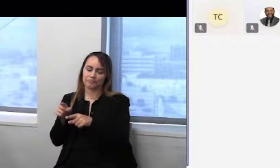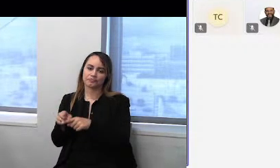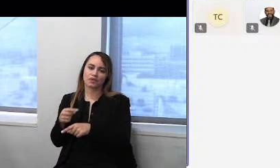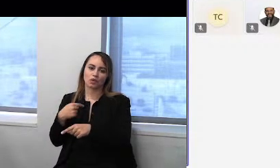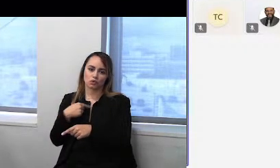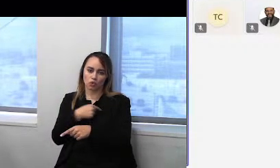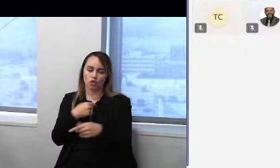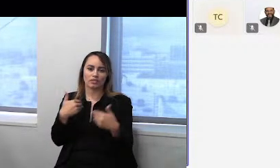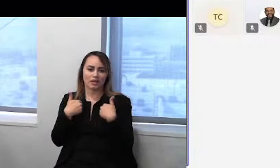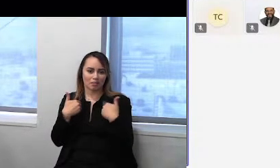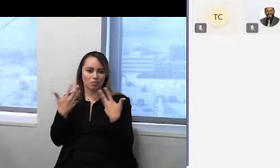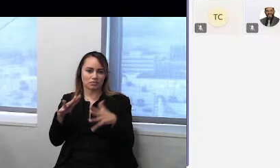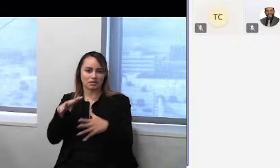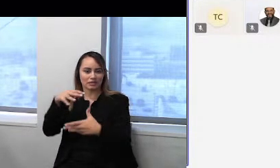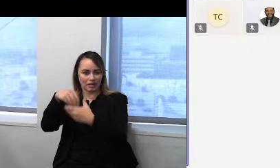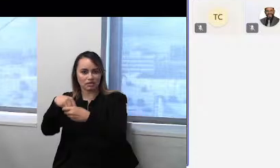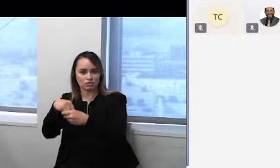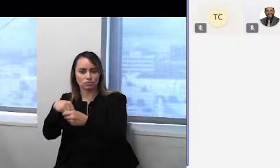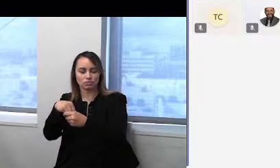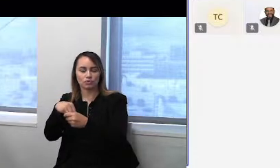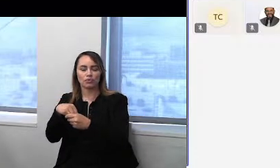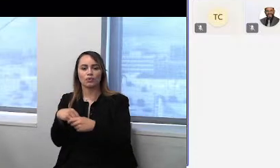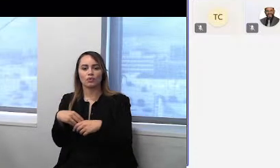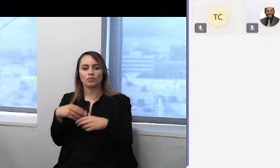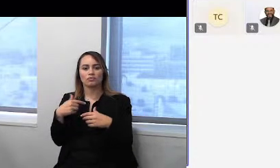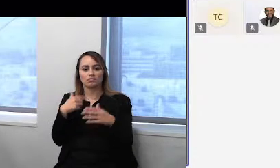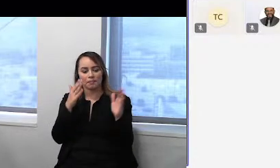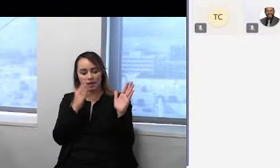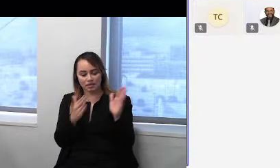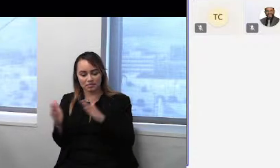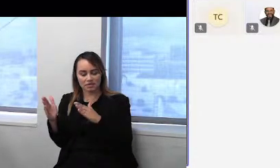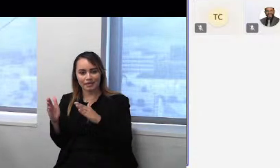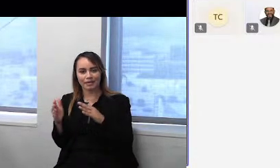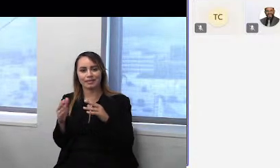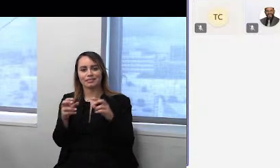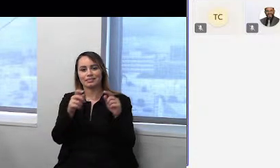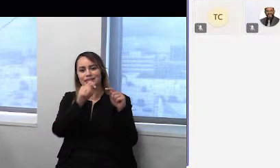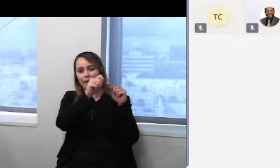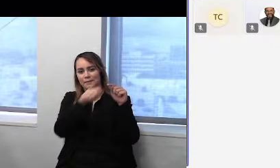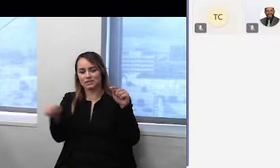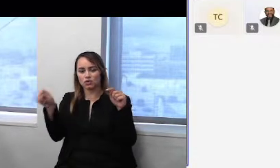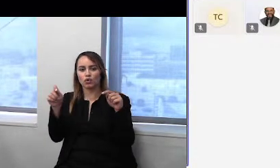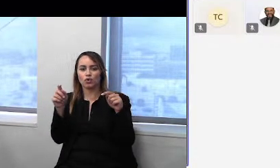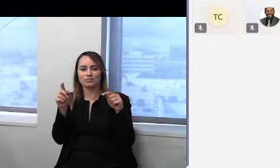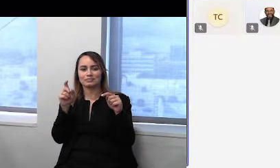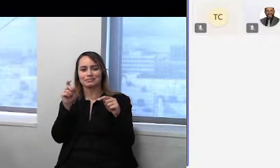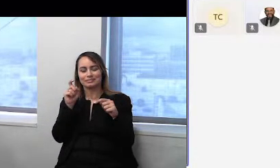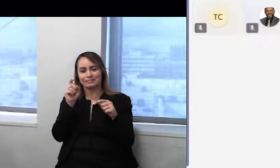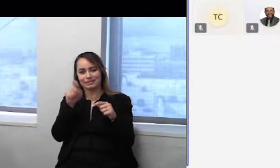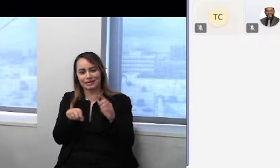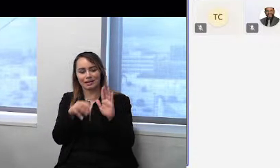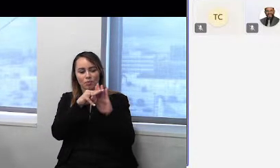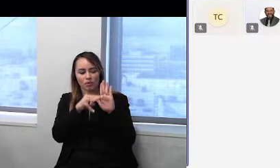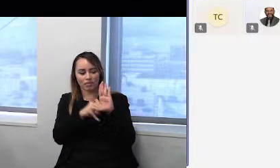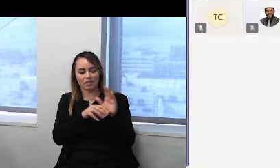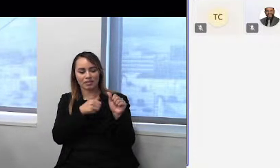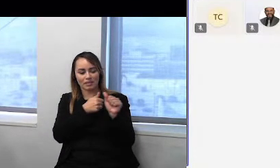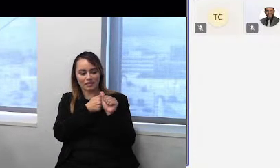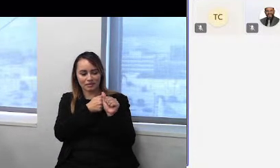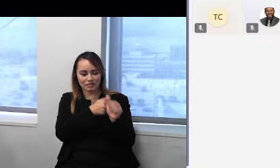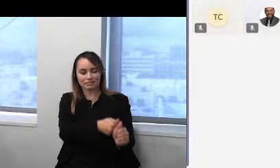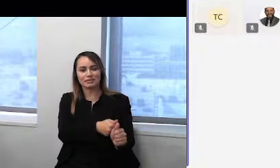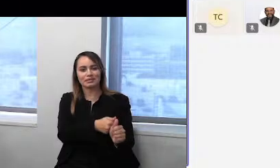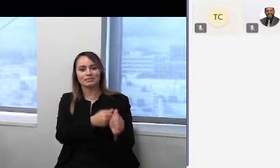planning uses a statistical modeling. Sorry, I don't want to use those words because I don't want to lose the